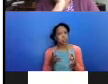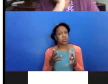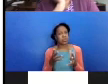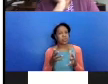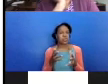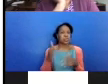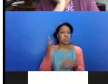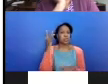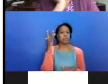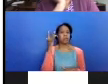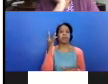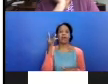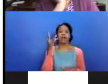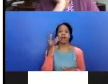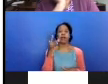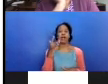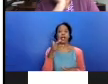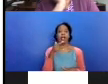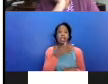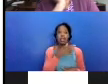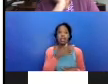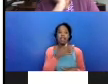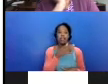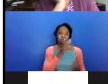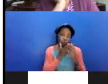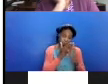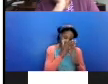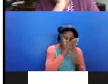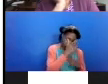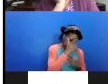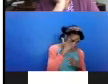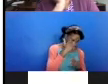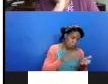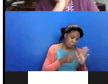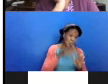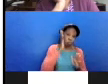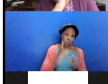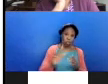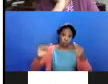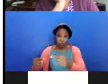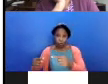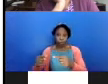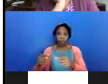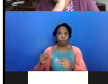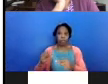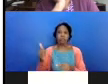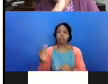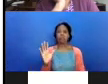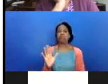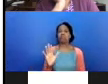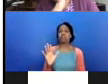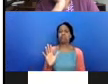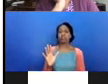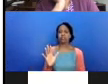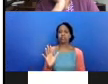no like direct linear causality there. Most men who are abused in childhood don't go on to abuse. So it's